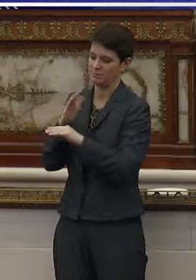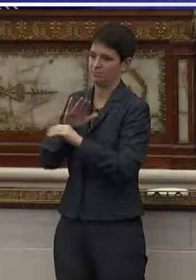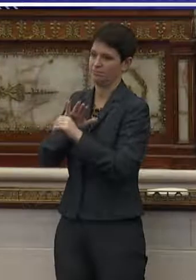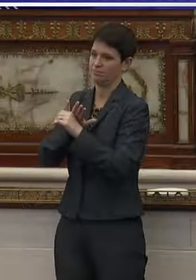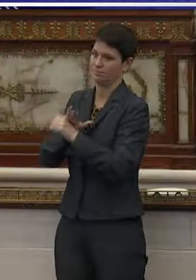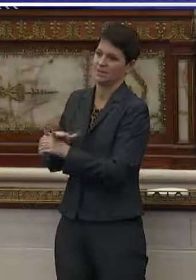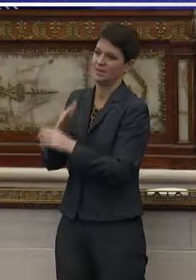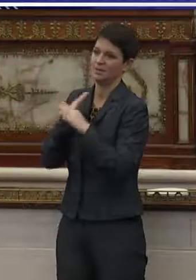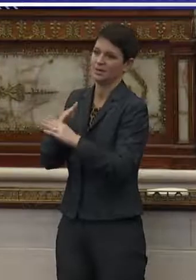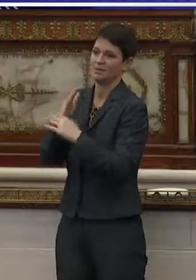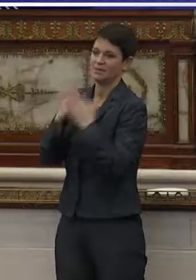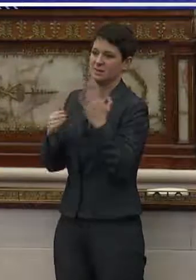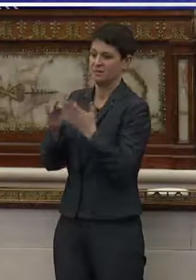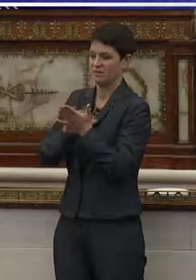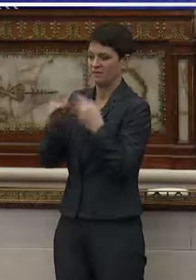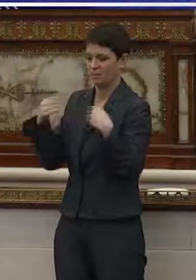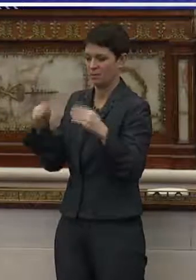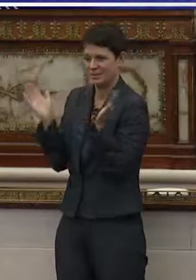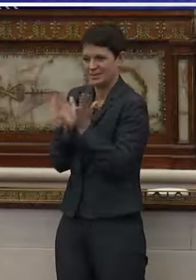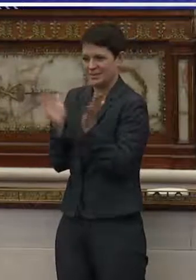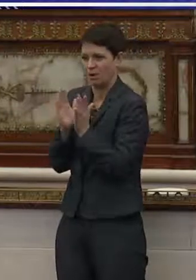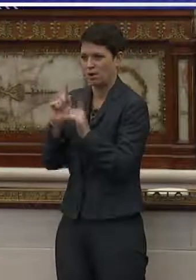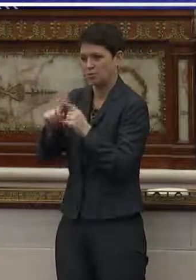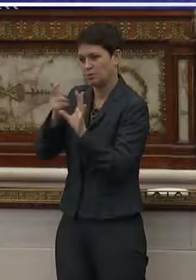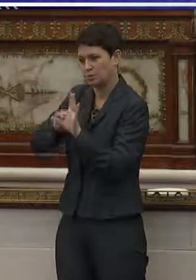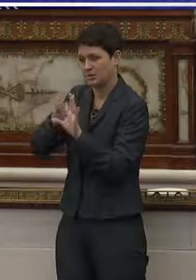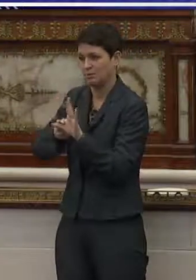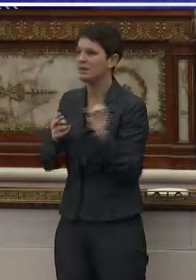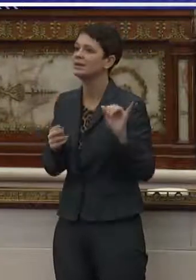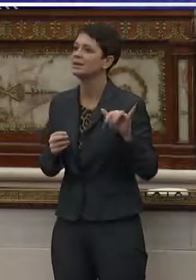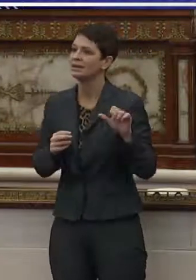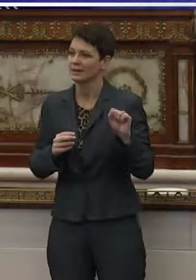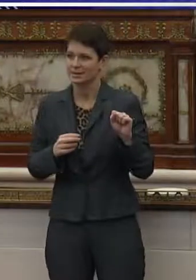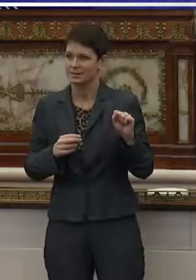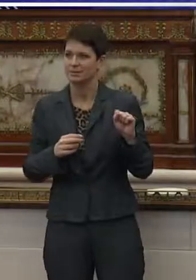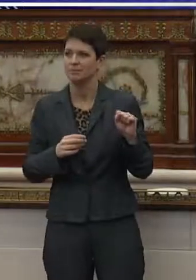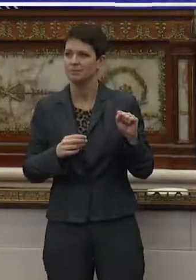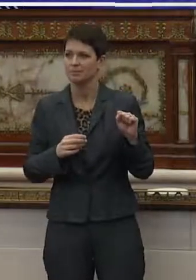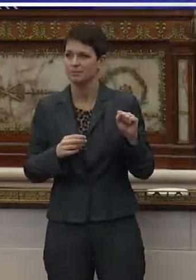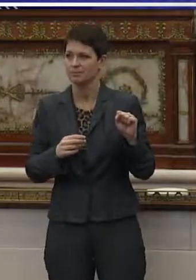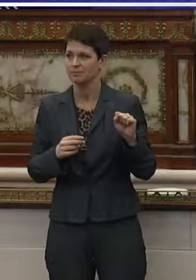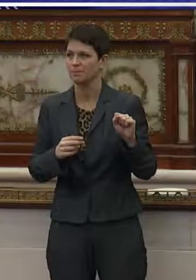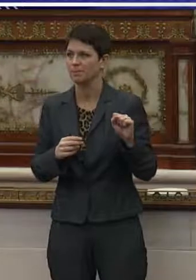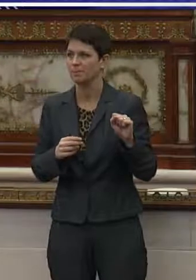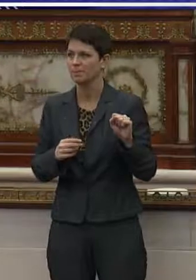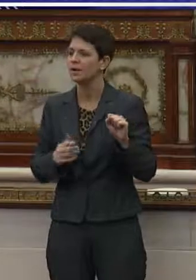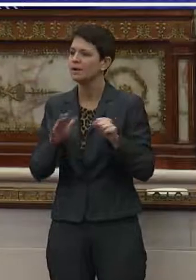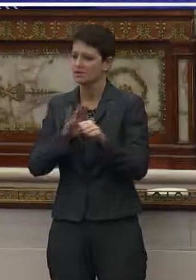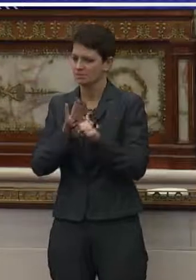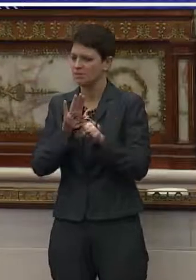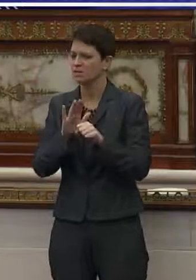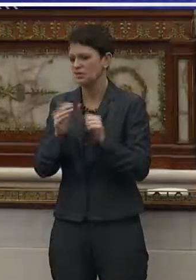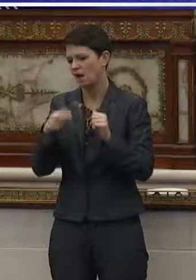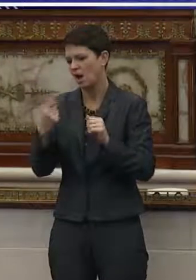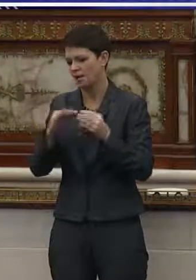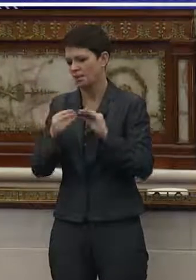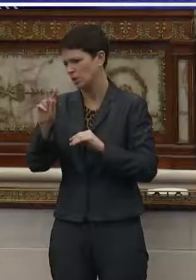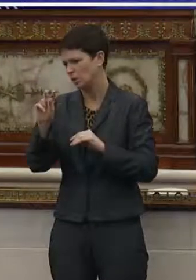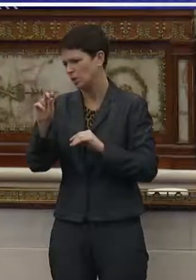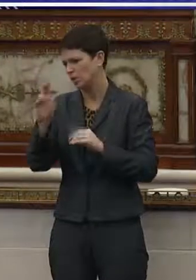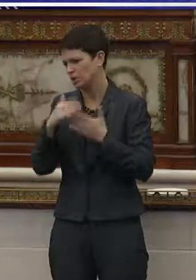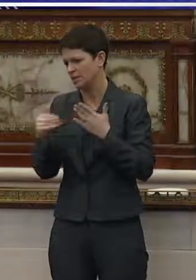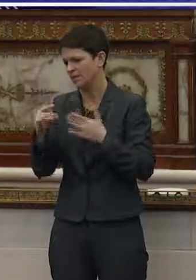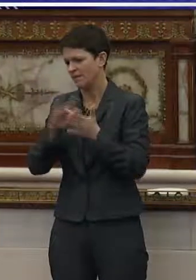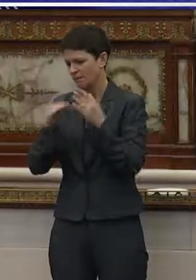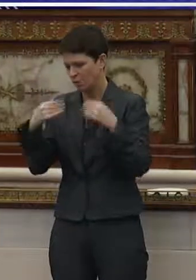the smaller pharmacies to being able to participate. Yeah, so that there's a fair number of pharmacies, 37, that